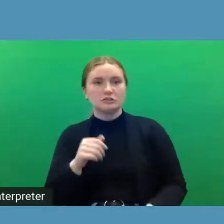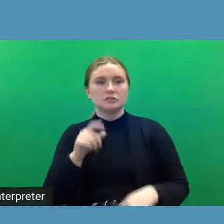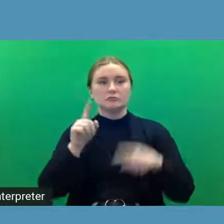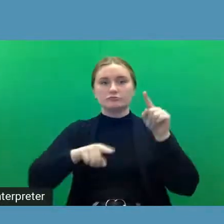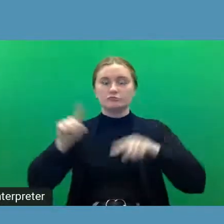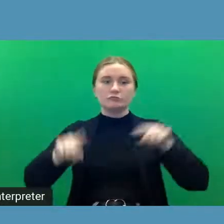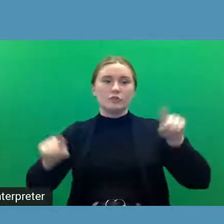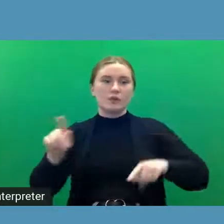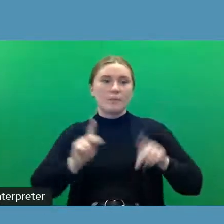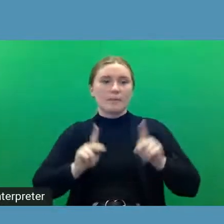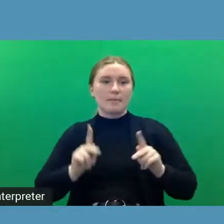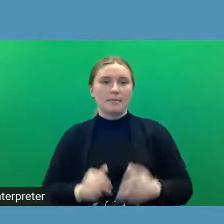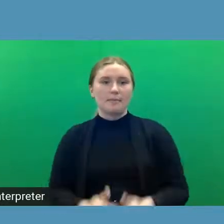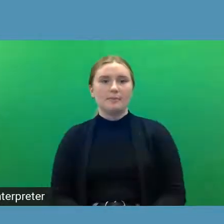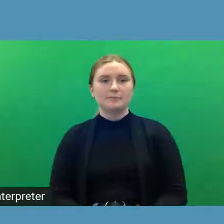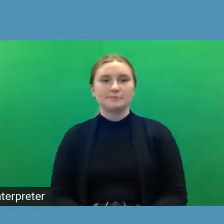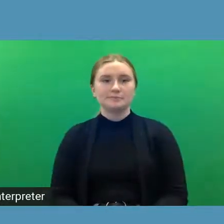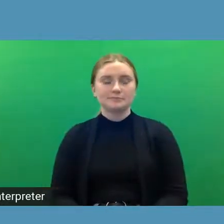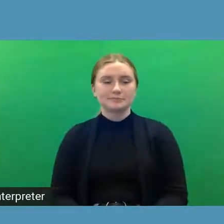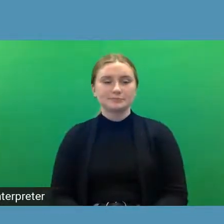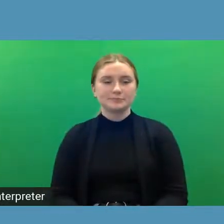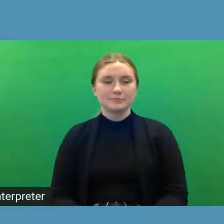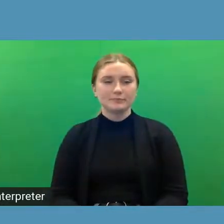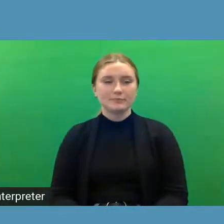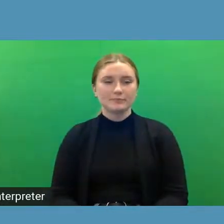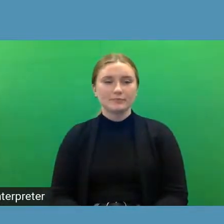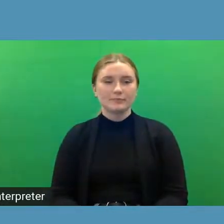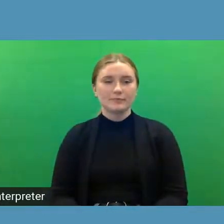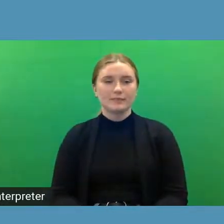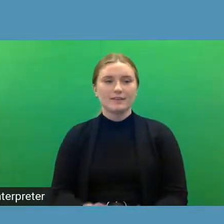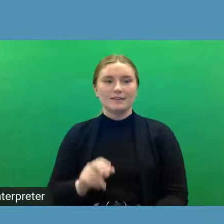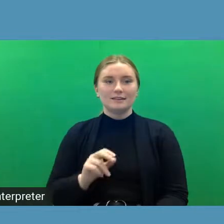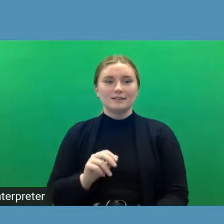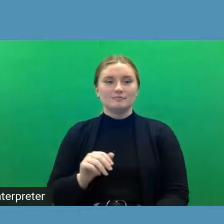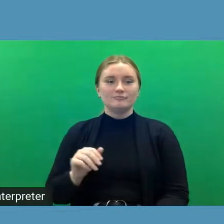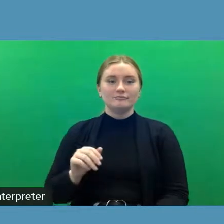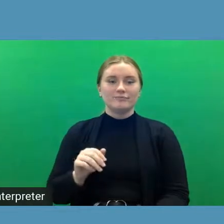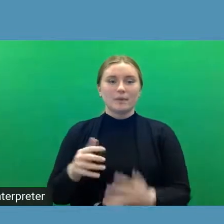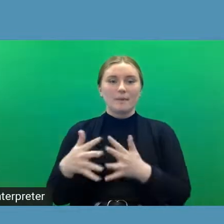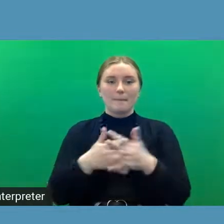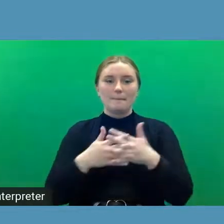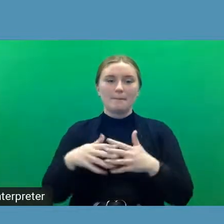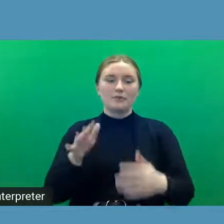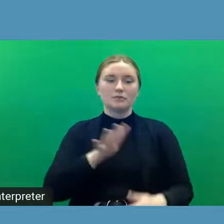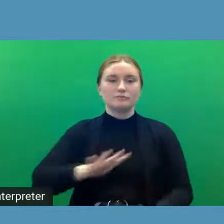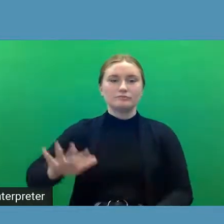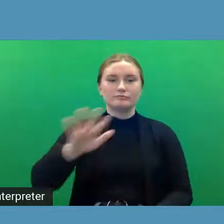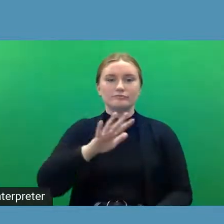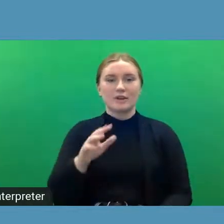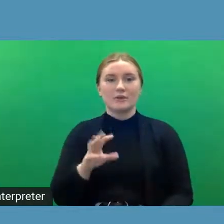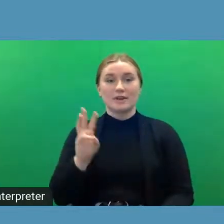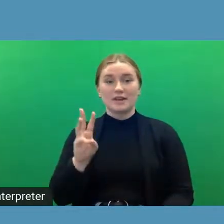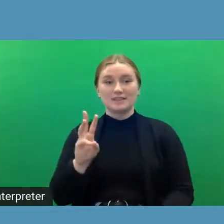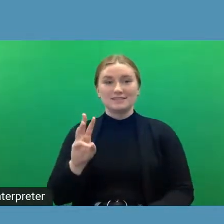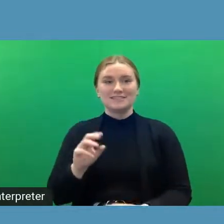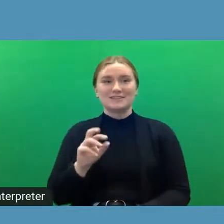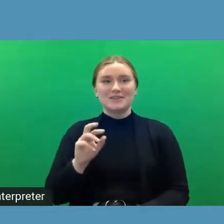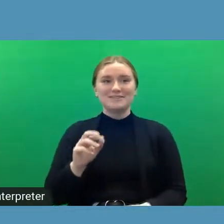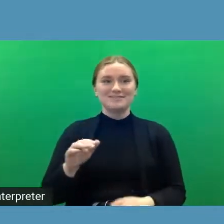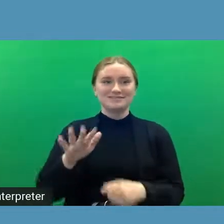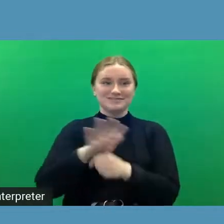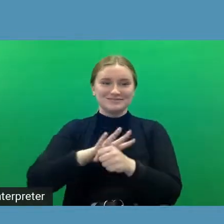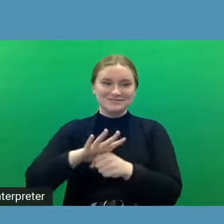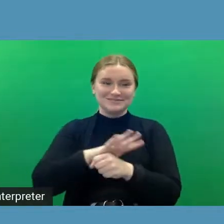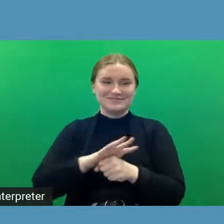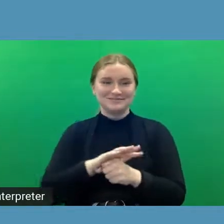the Digital Empowerment Project, a nationwide initiative organized by the 6 U.S. regional museum associations